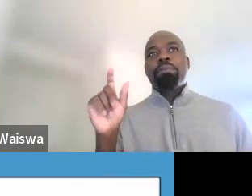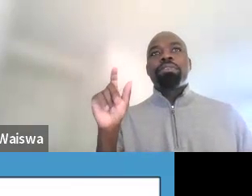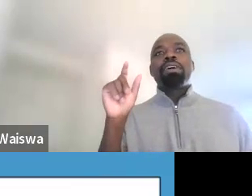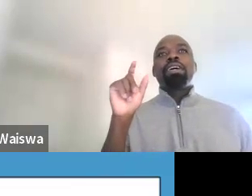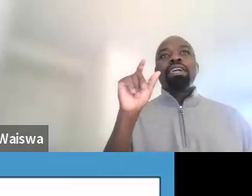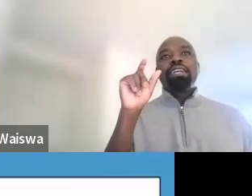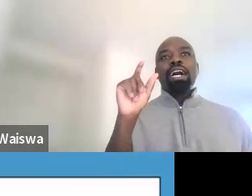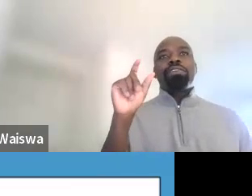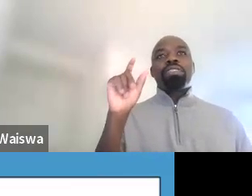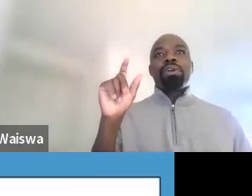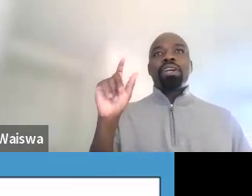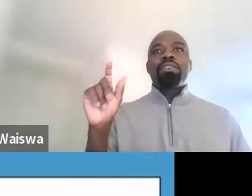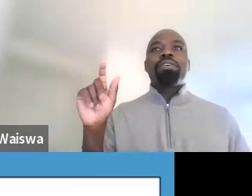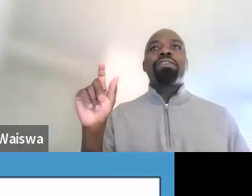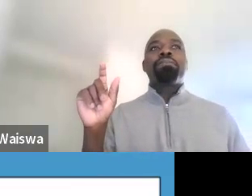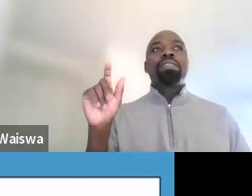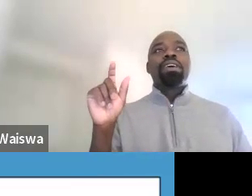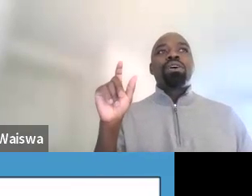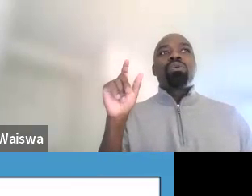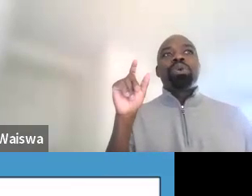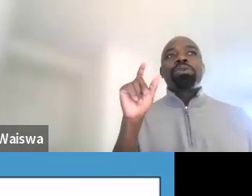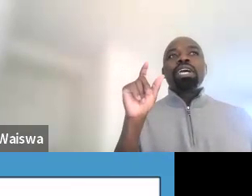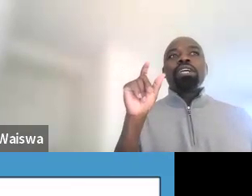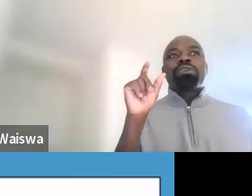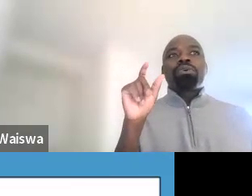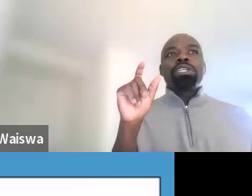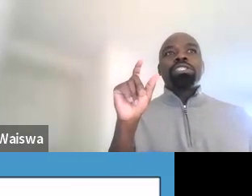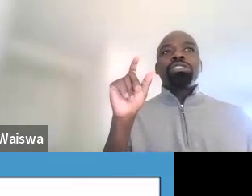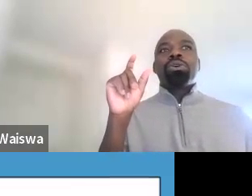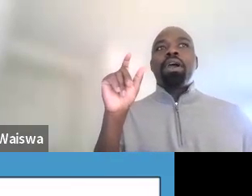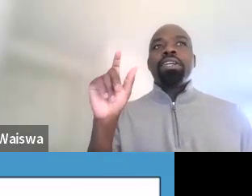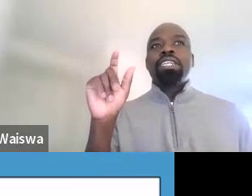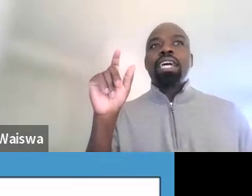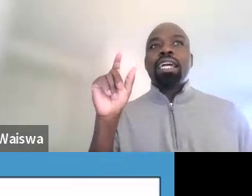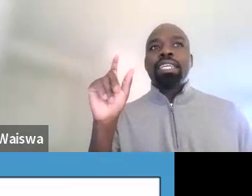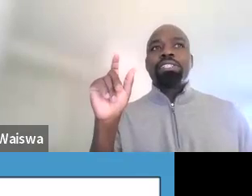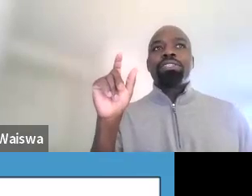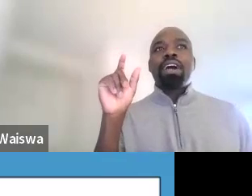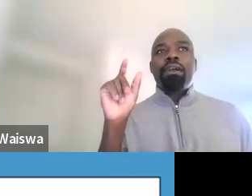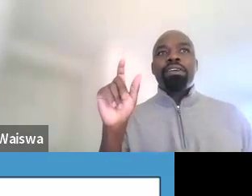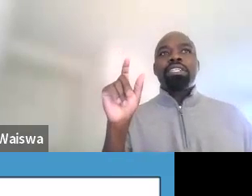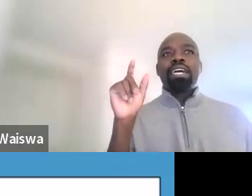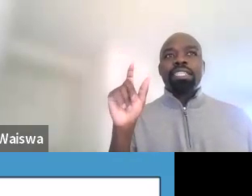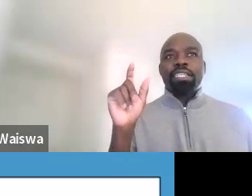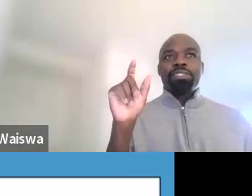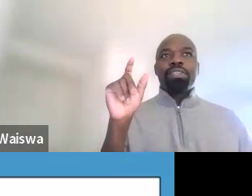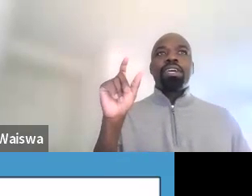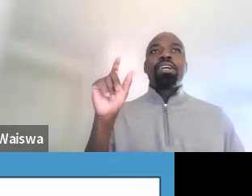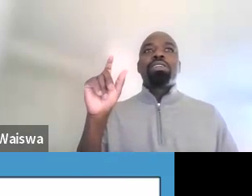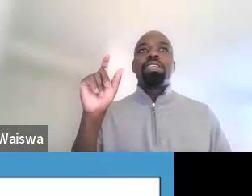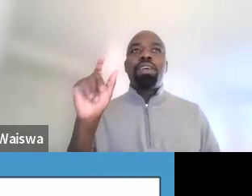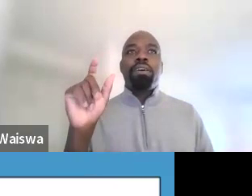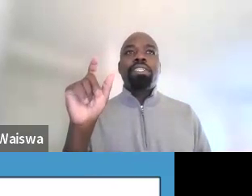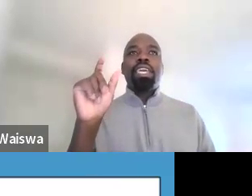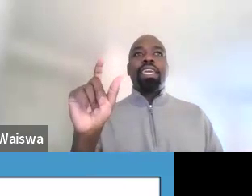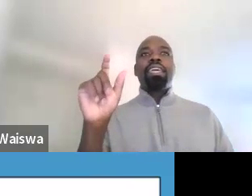1,500 members in 130 countries. We would like to request your urgent attention